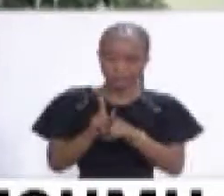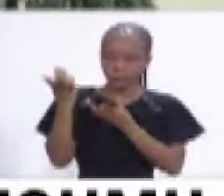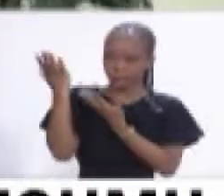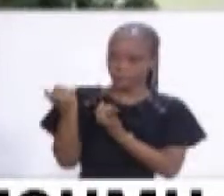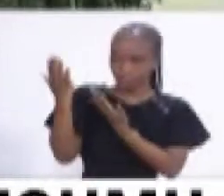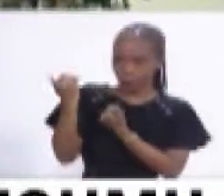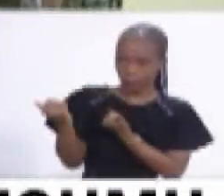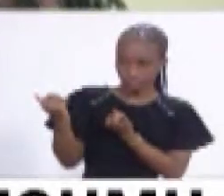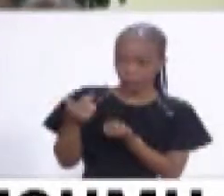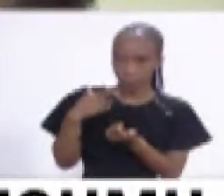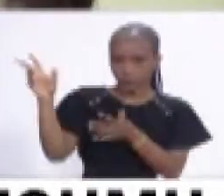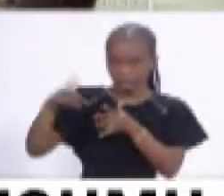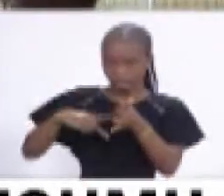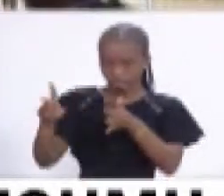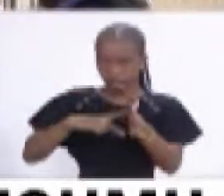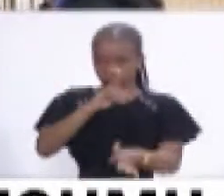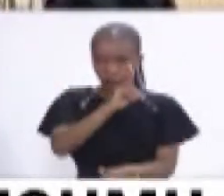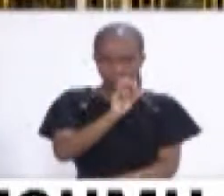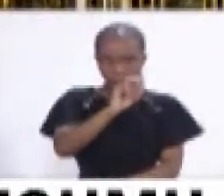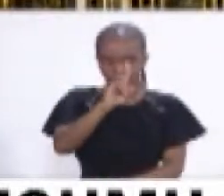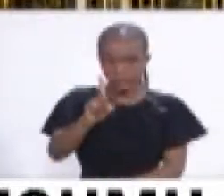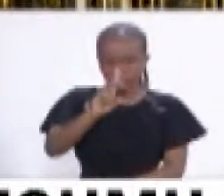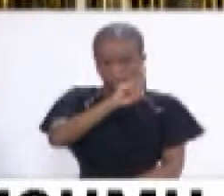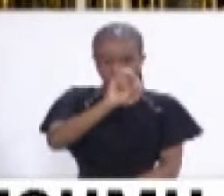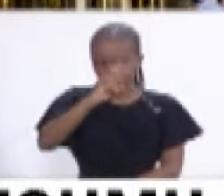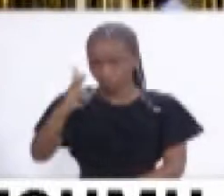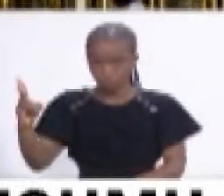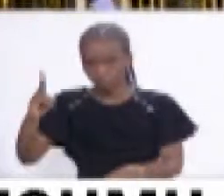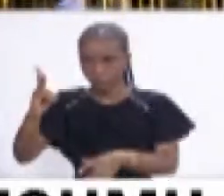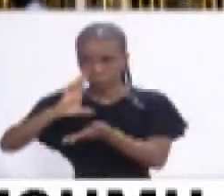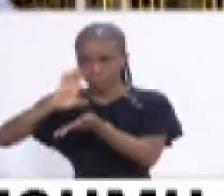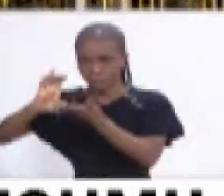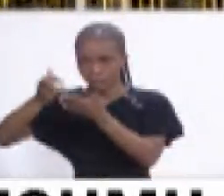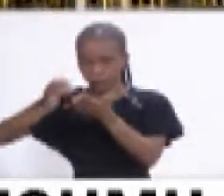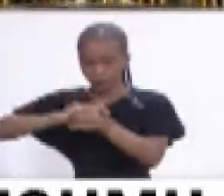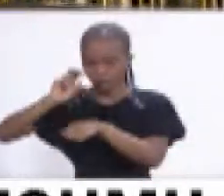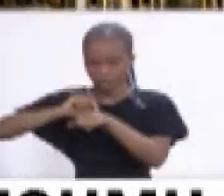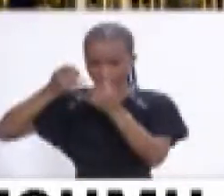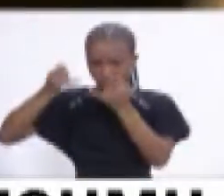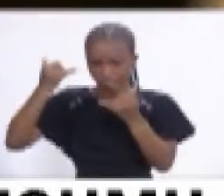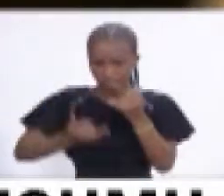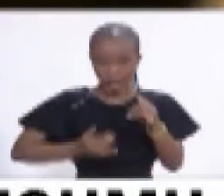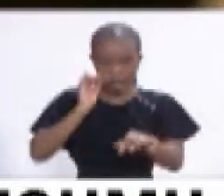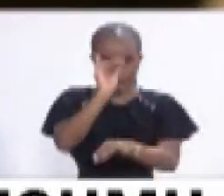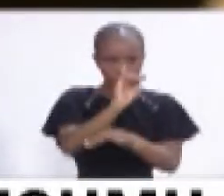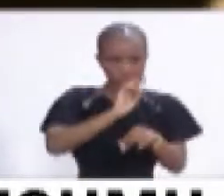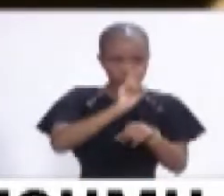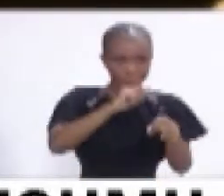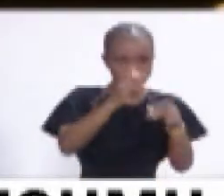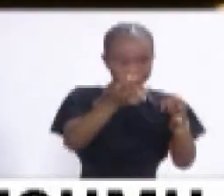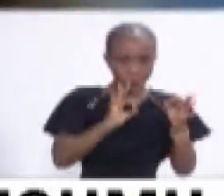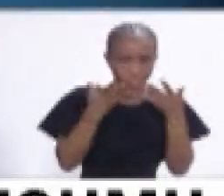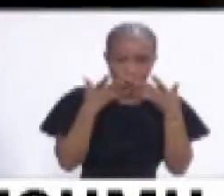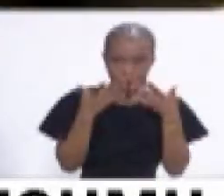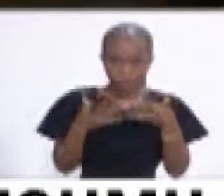to read the 2021-2022 budget on Thursday before the National Assembly, the COG is calling upon the National Treasury to clear